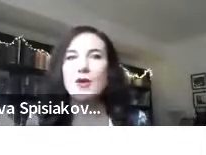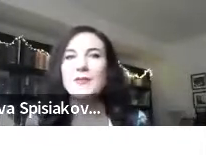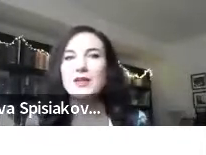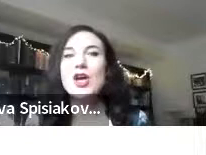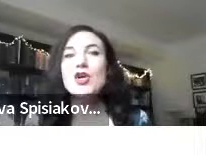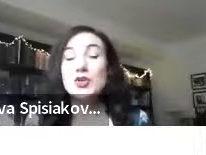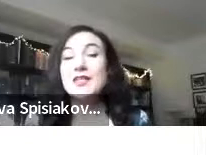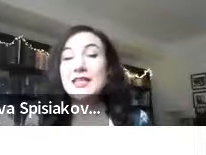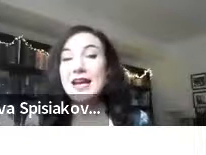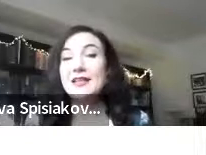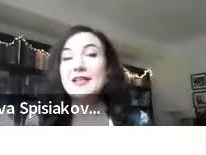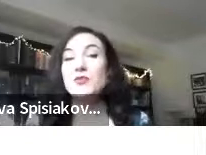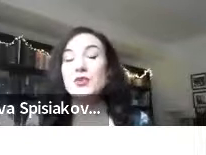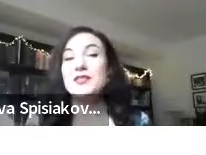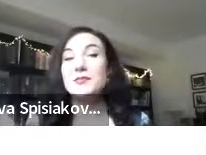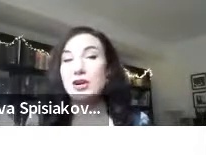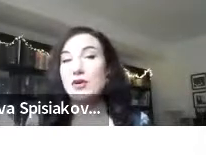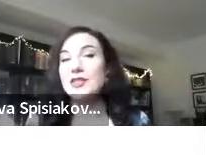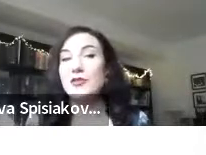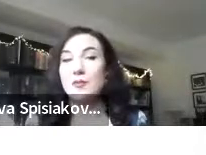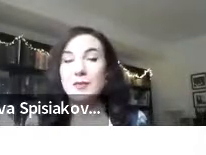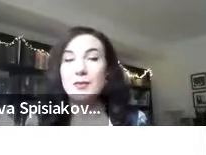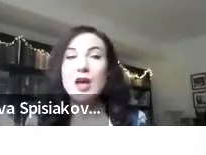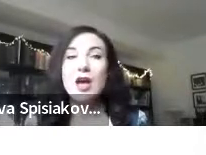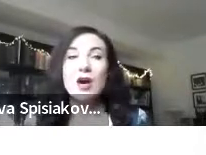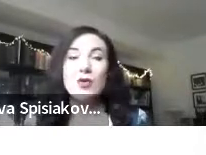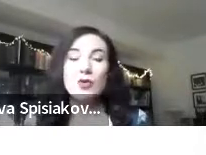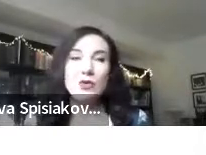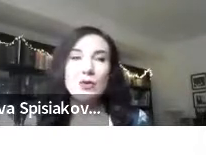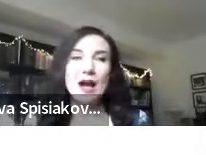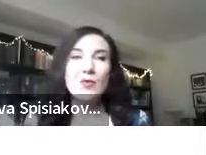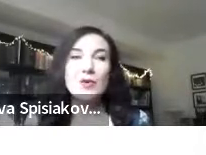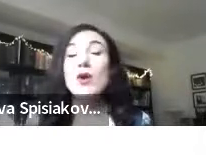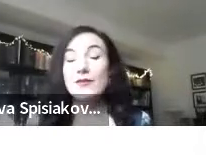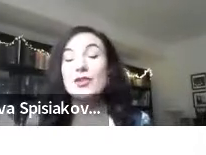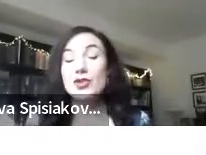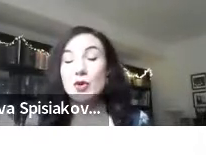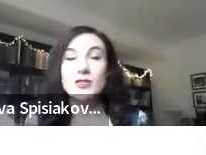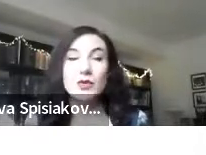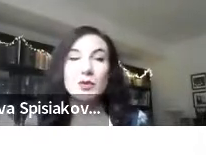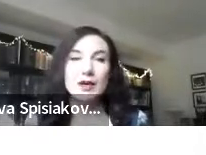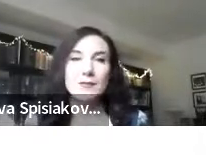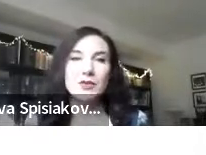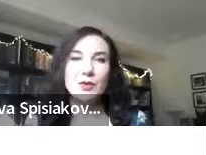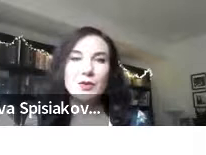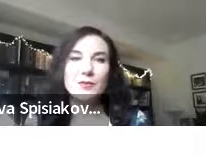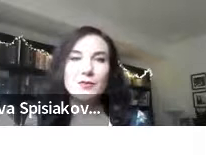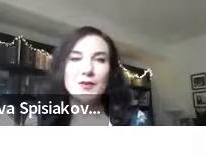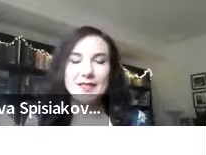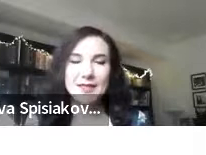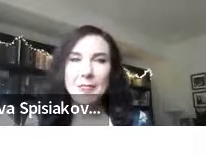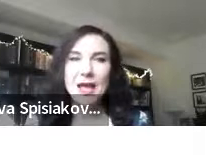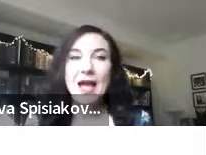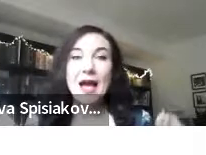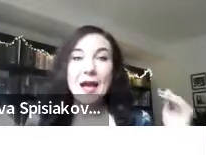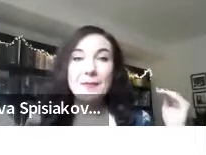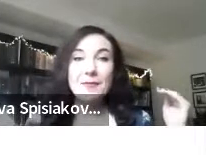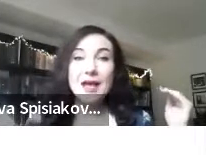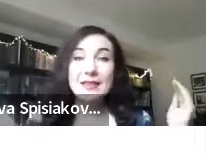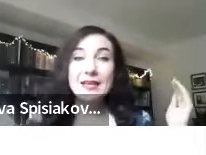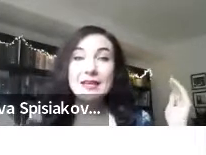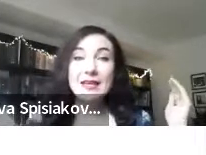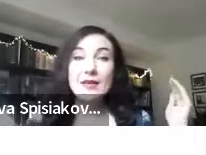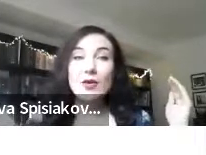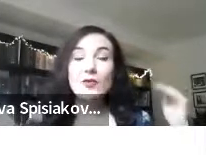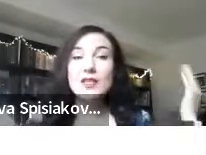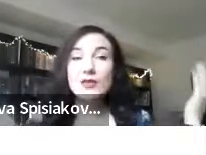looking at how people choose inhalers and what is the priority for people who have the choice to find some.